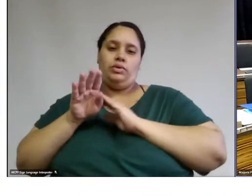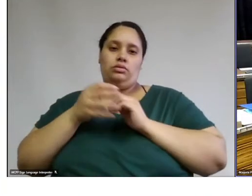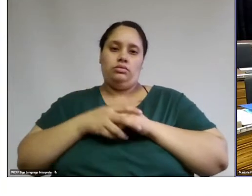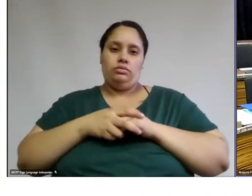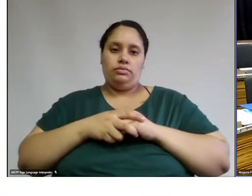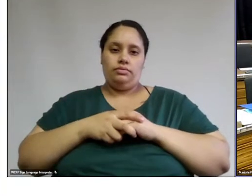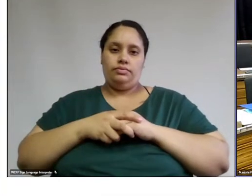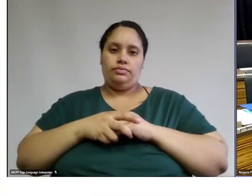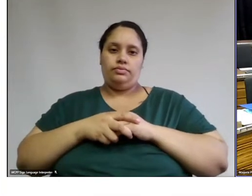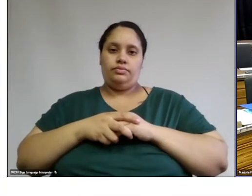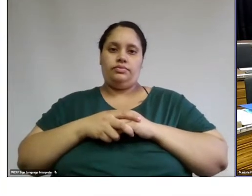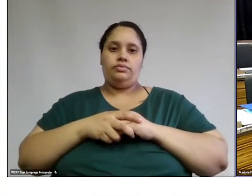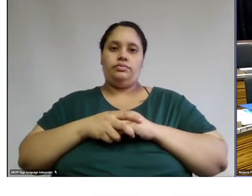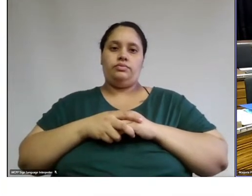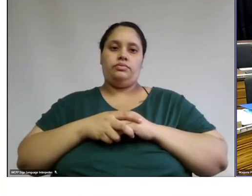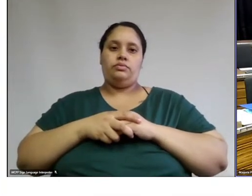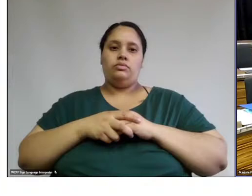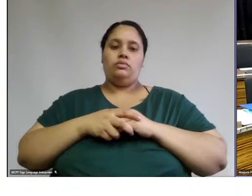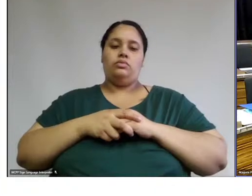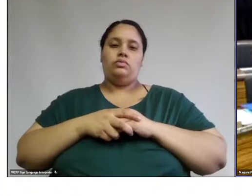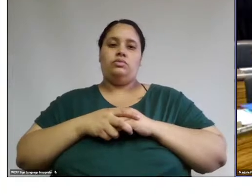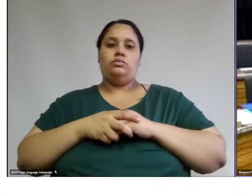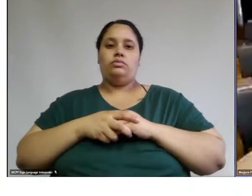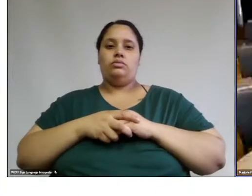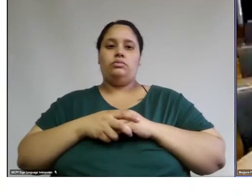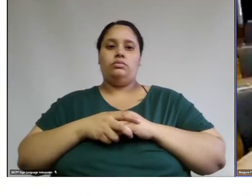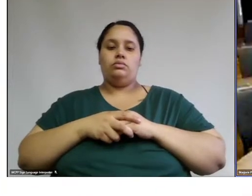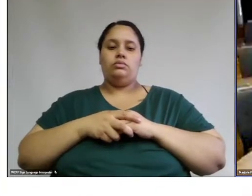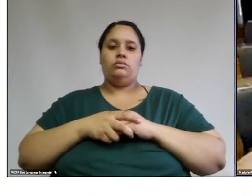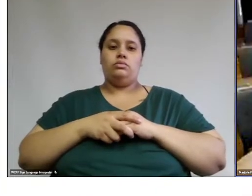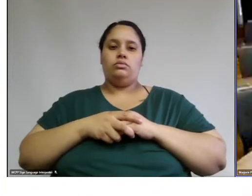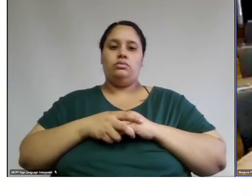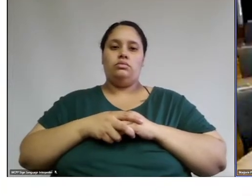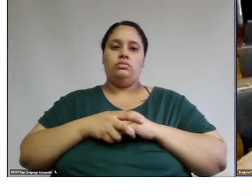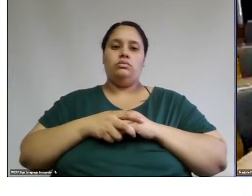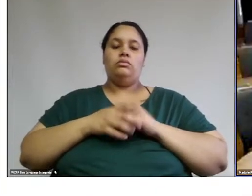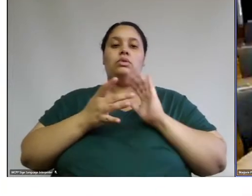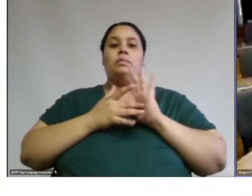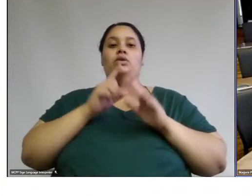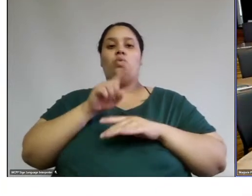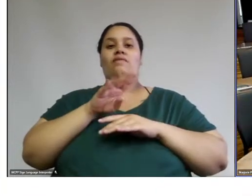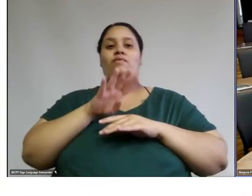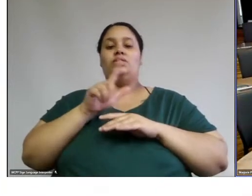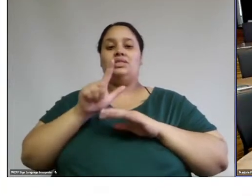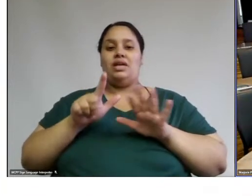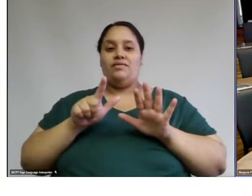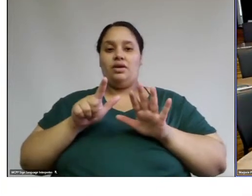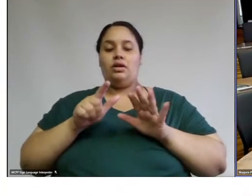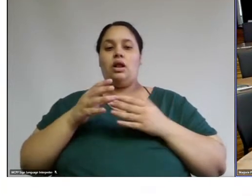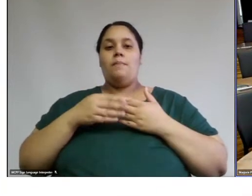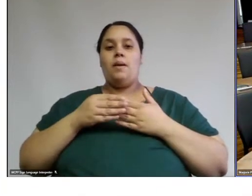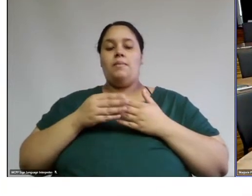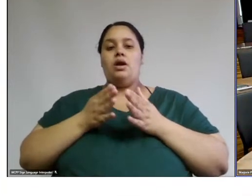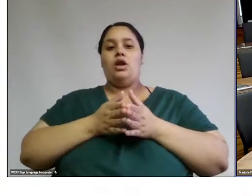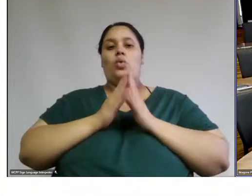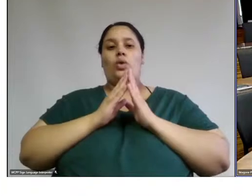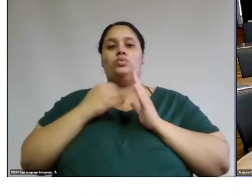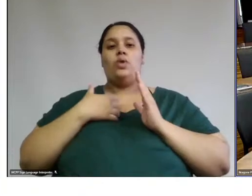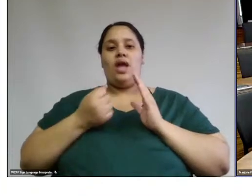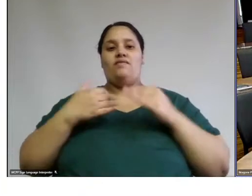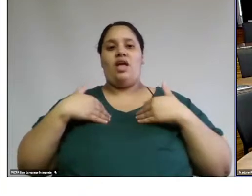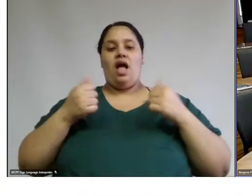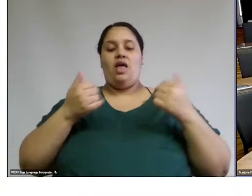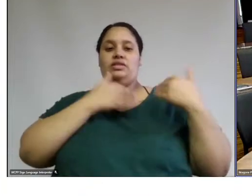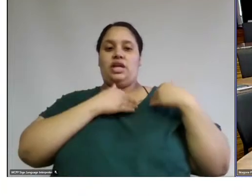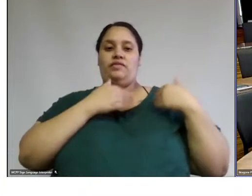well. Then, in terms of page 157, remember our request whether we have a health and safety